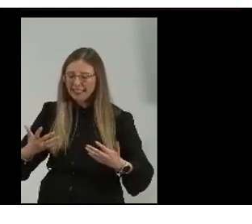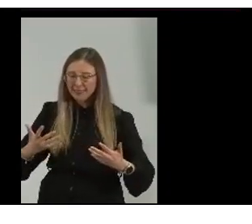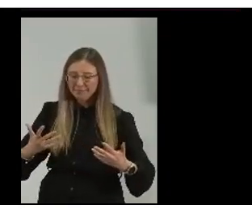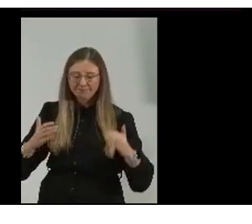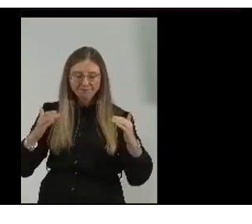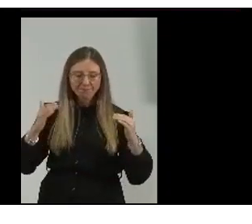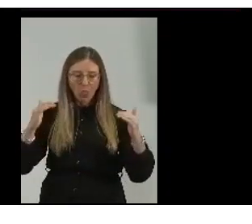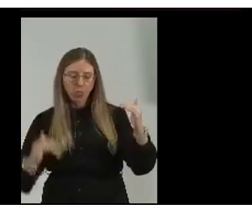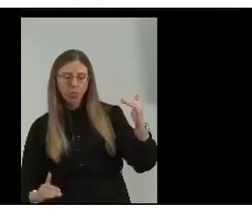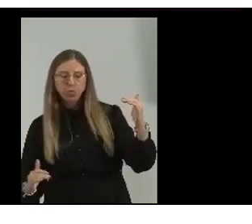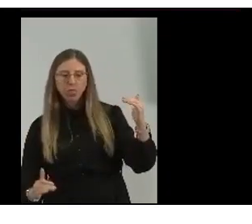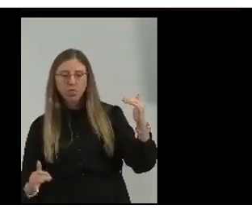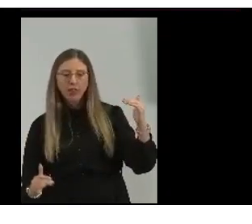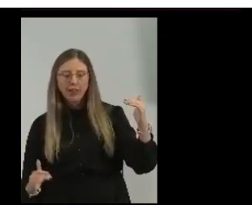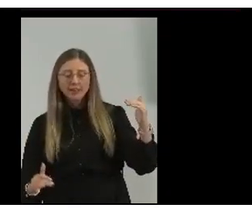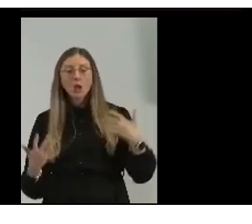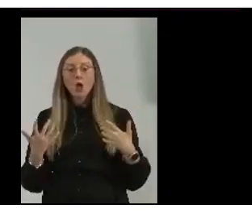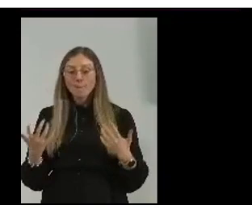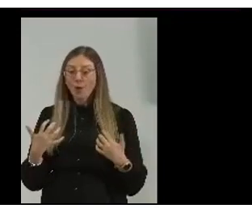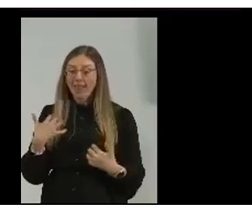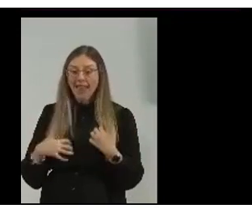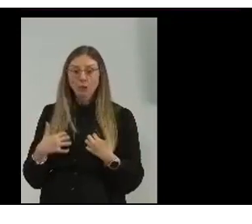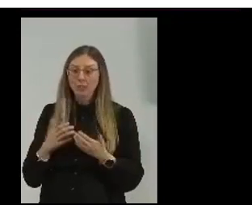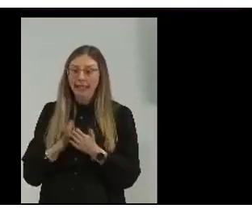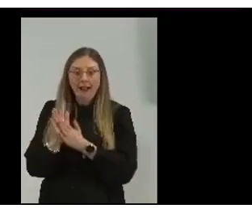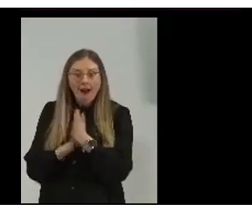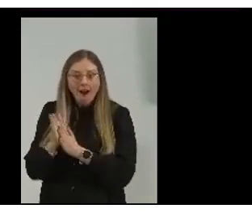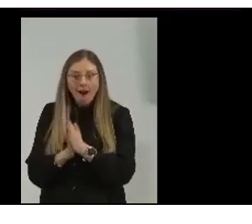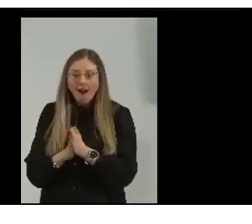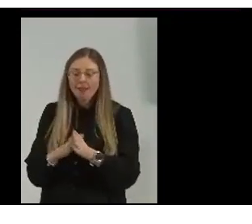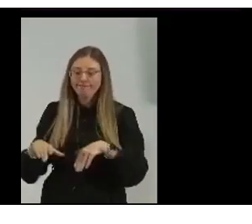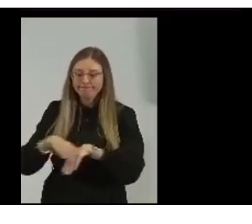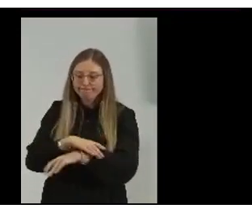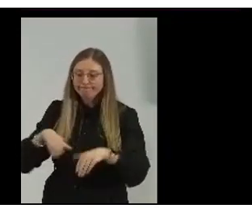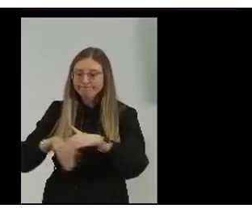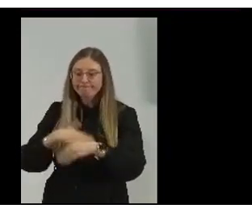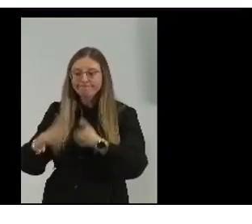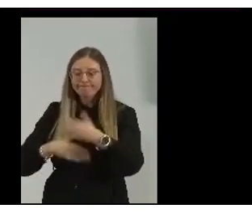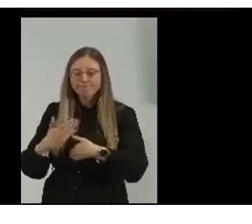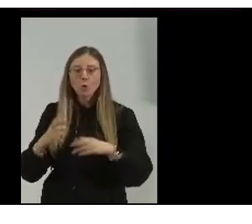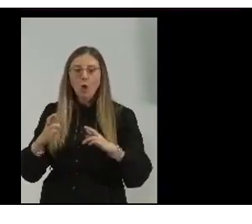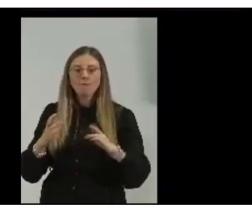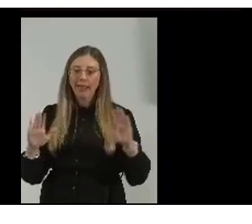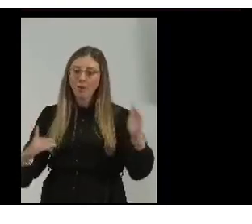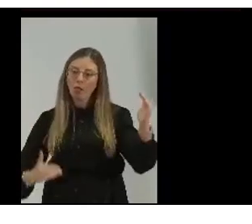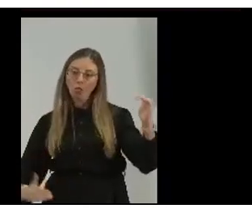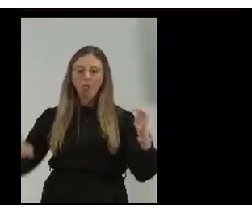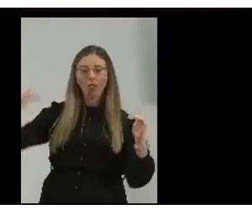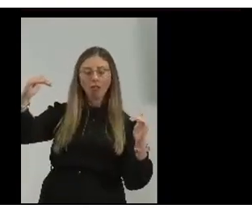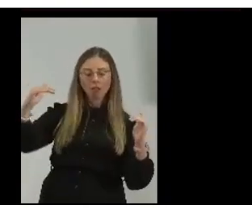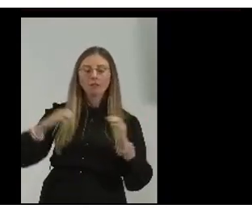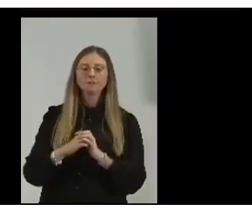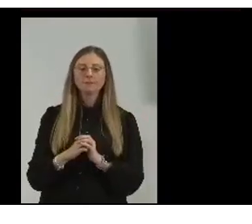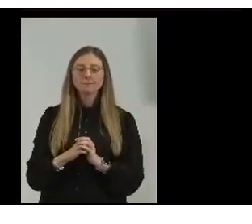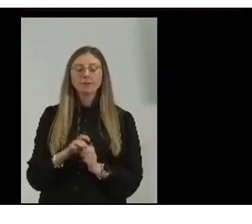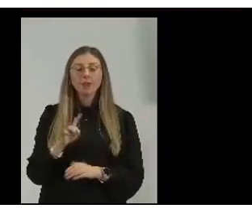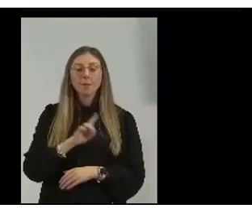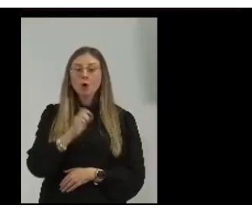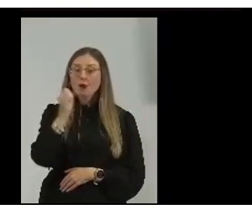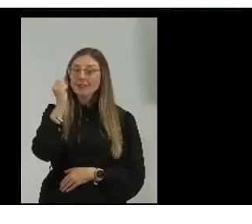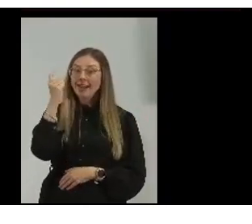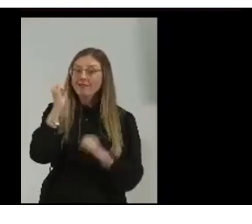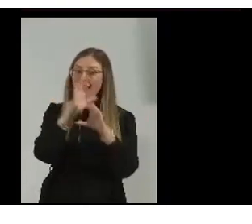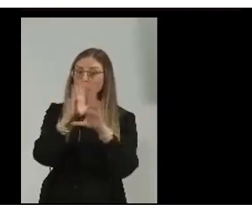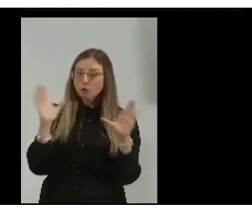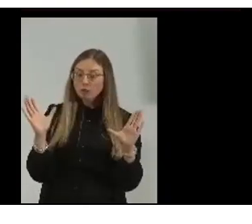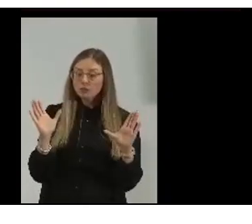on ground zero. But the energy is exciting, and we're very excited. So we know we are heading somewhere. And because of the innovations you've made before us, we